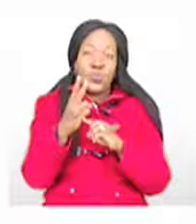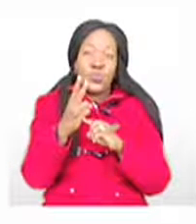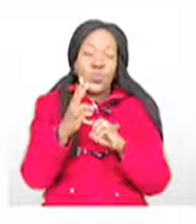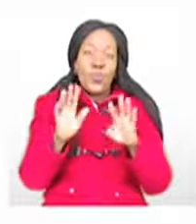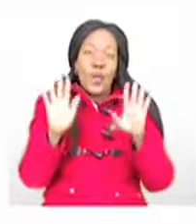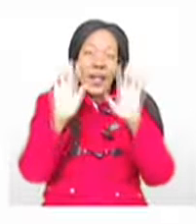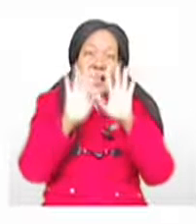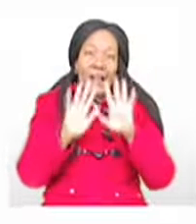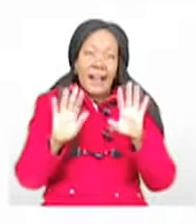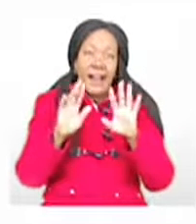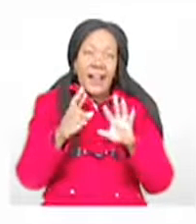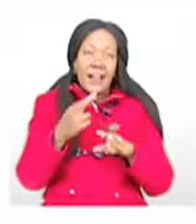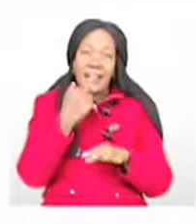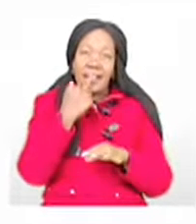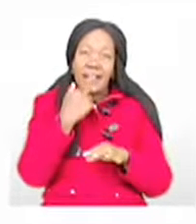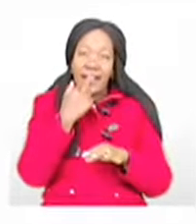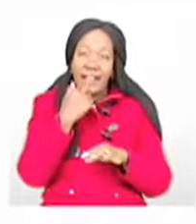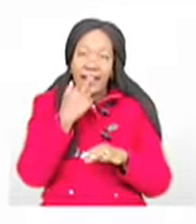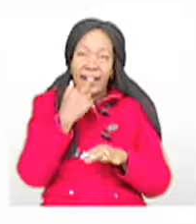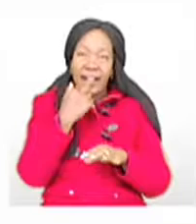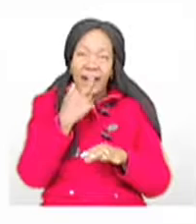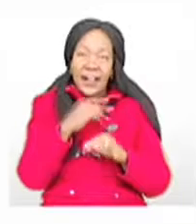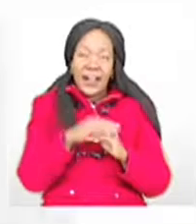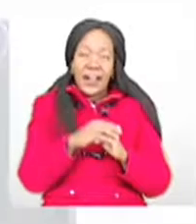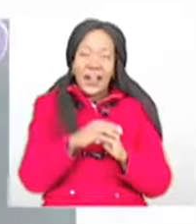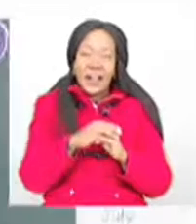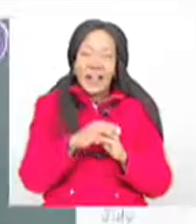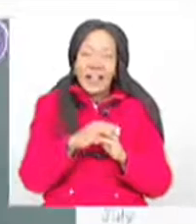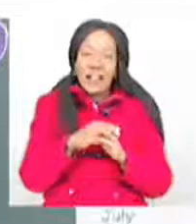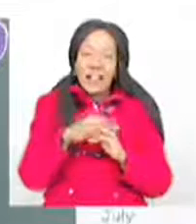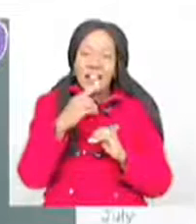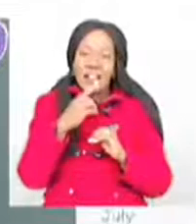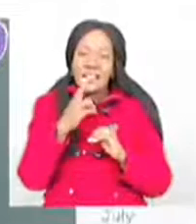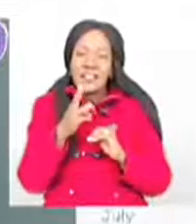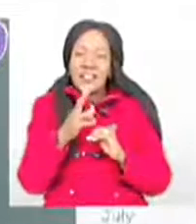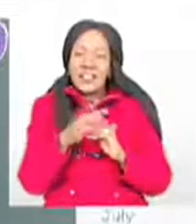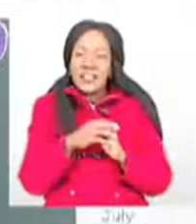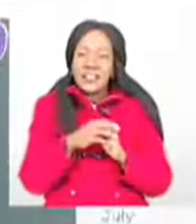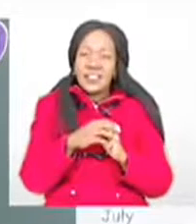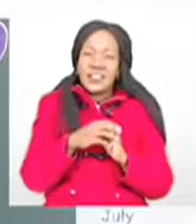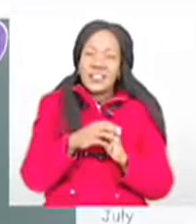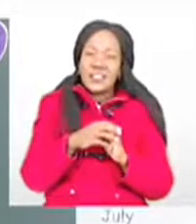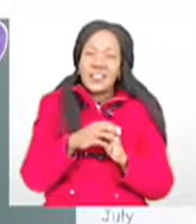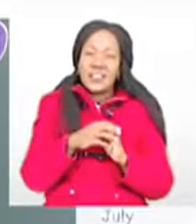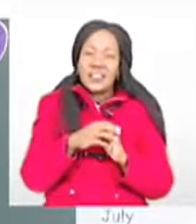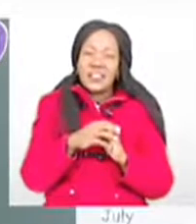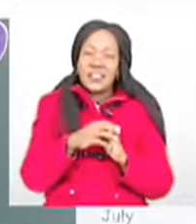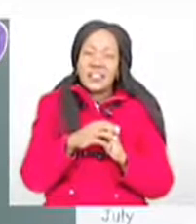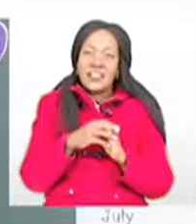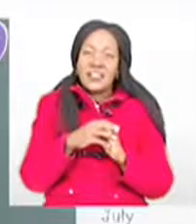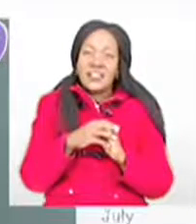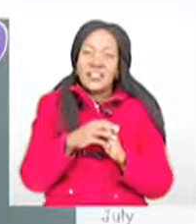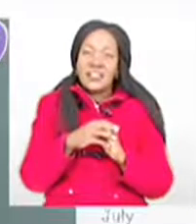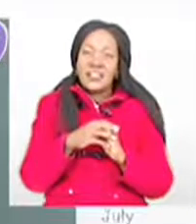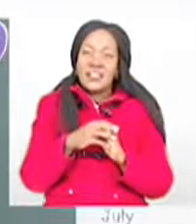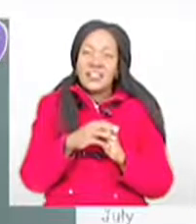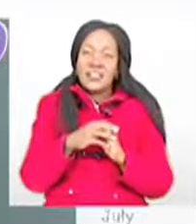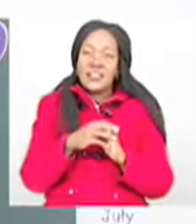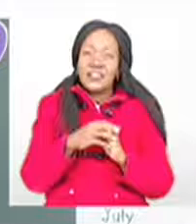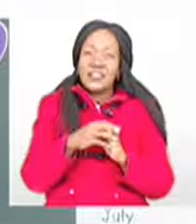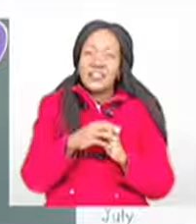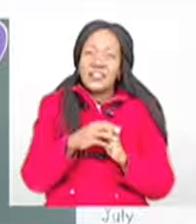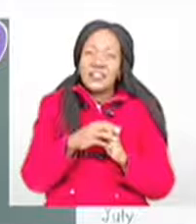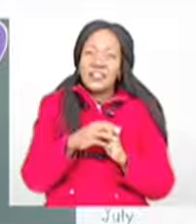color red. Let's get back to the board again as I'm going to show you